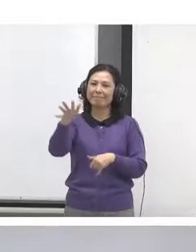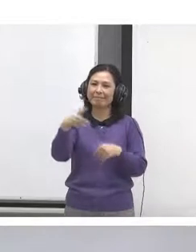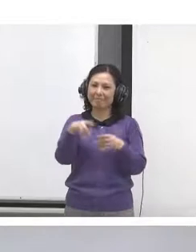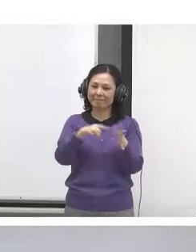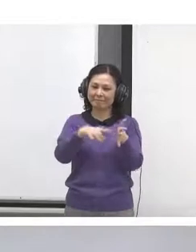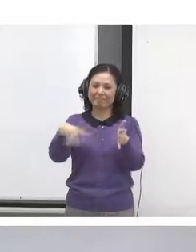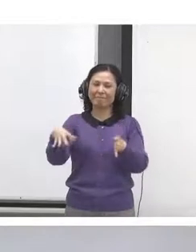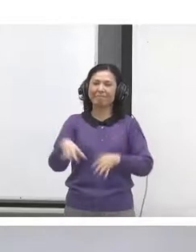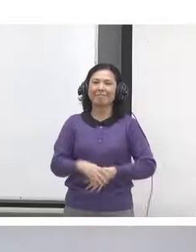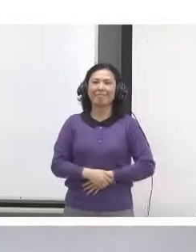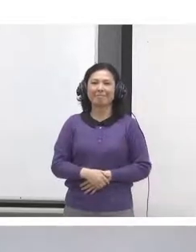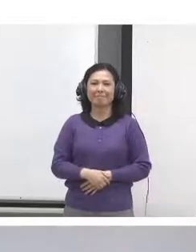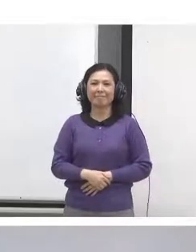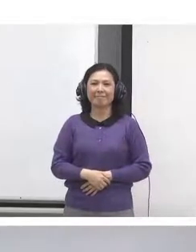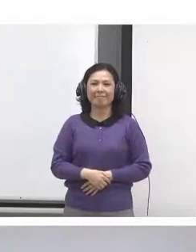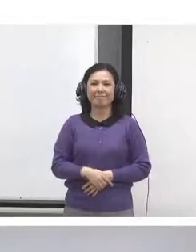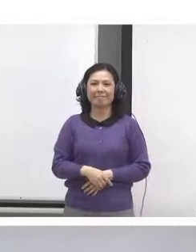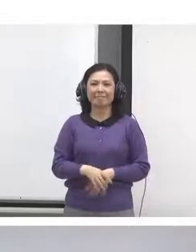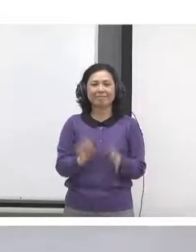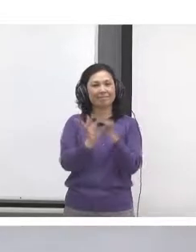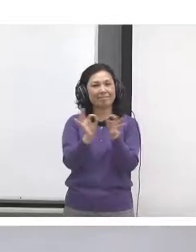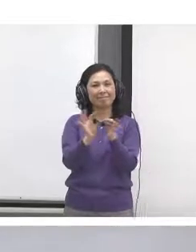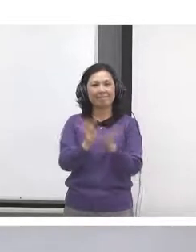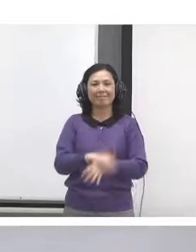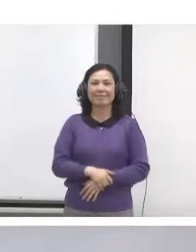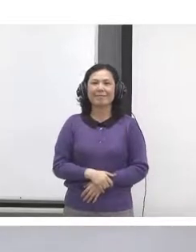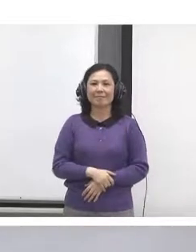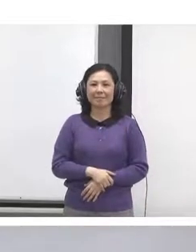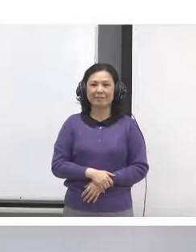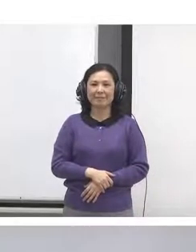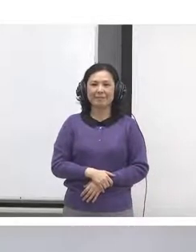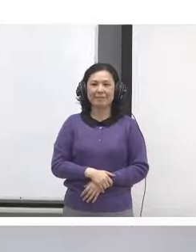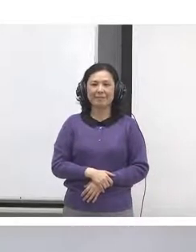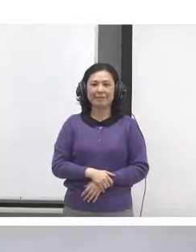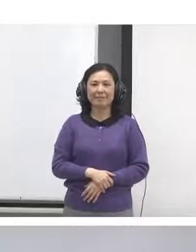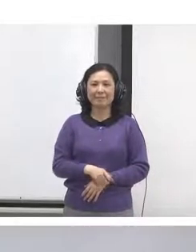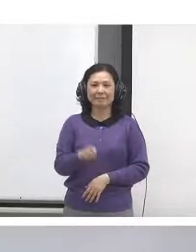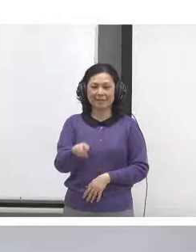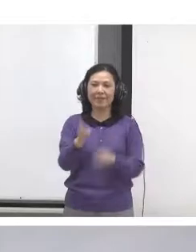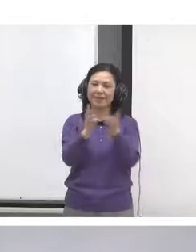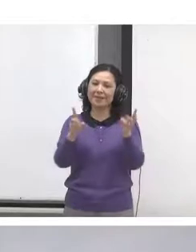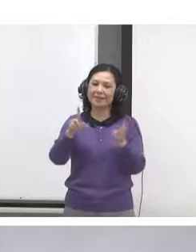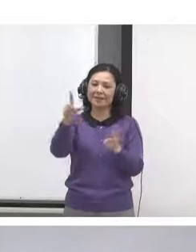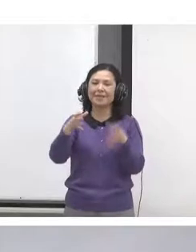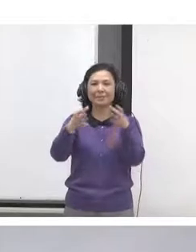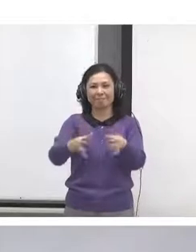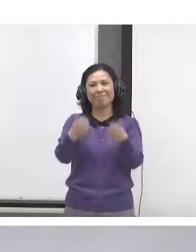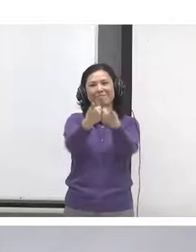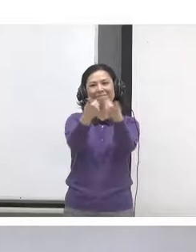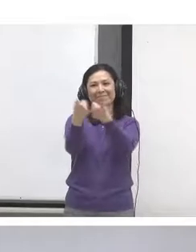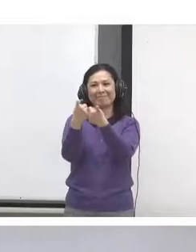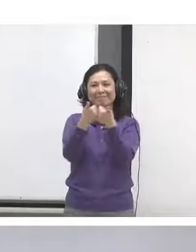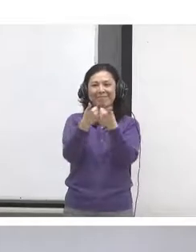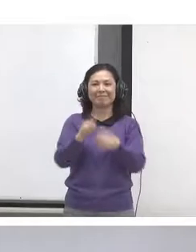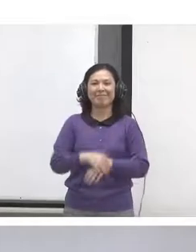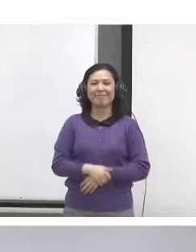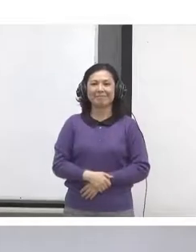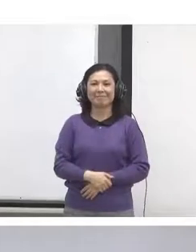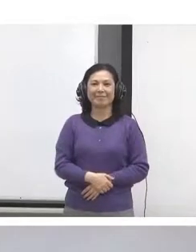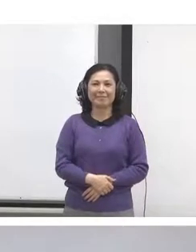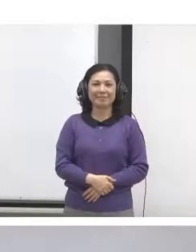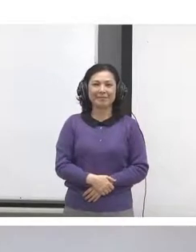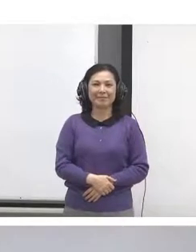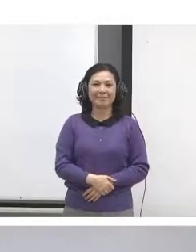it's okay. Then we have this online meeting together and the online hackathon.